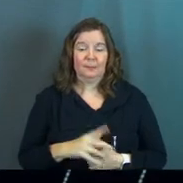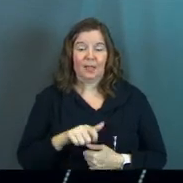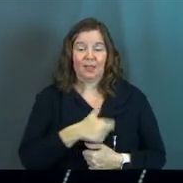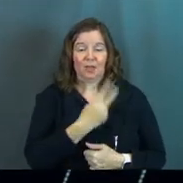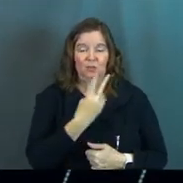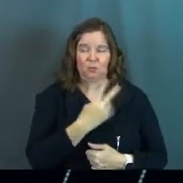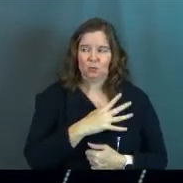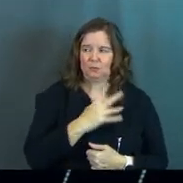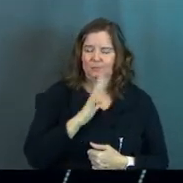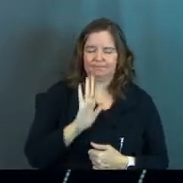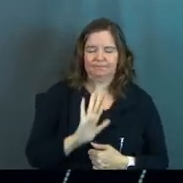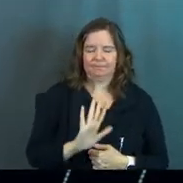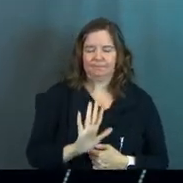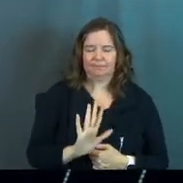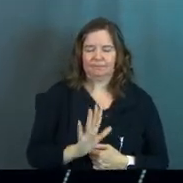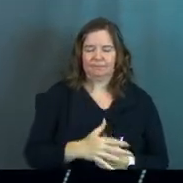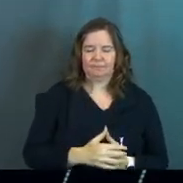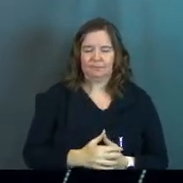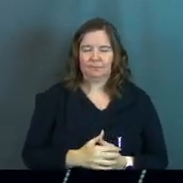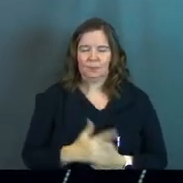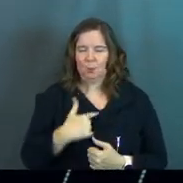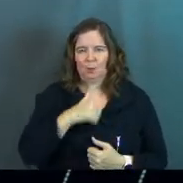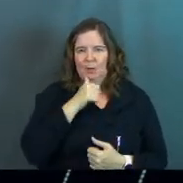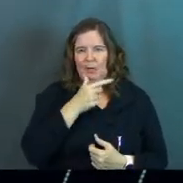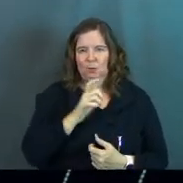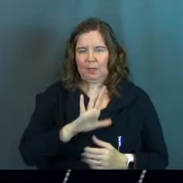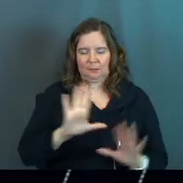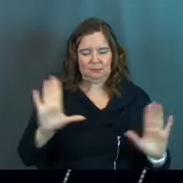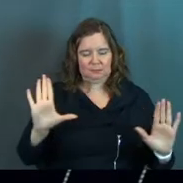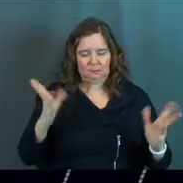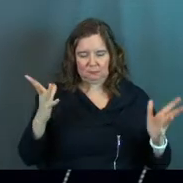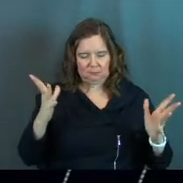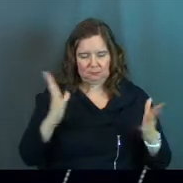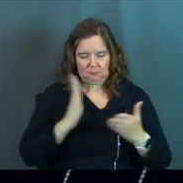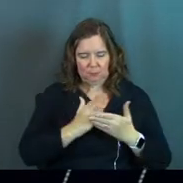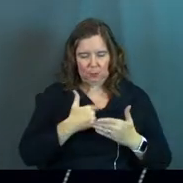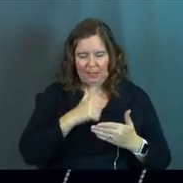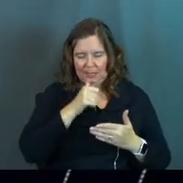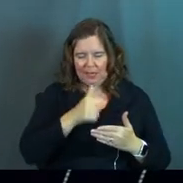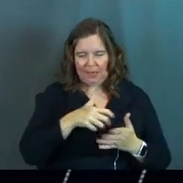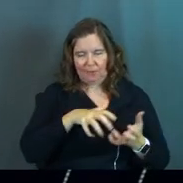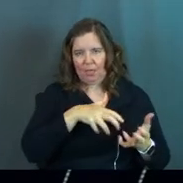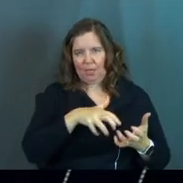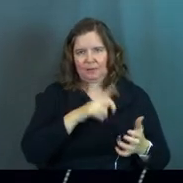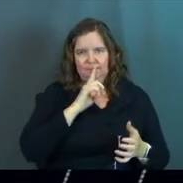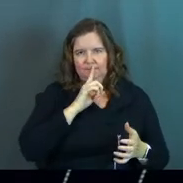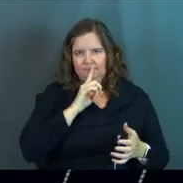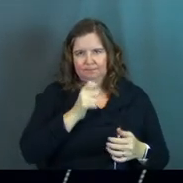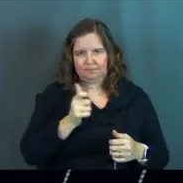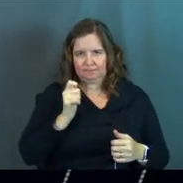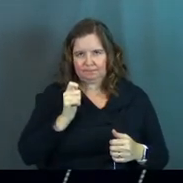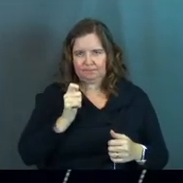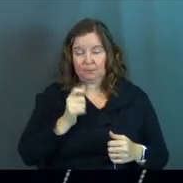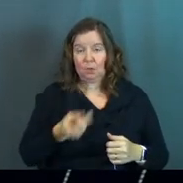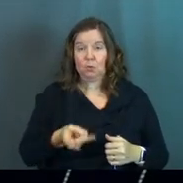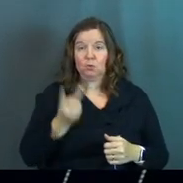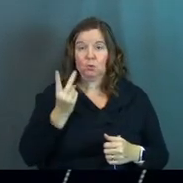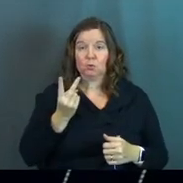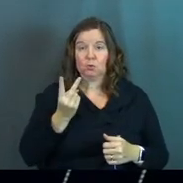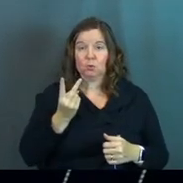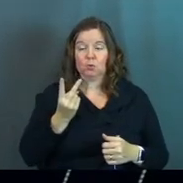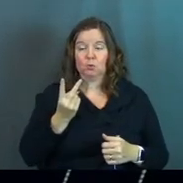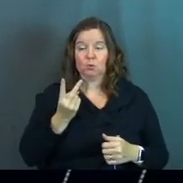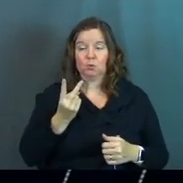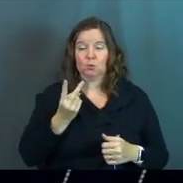And the other two are like, no, we're not going to do that. We're not going to have a laugh. And what the other two